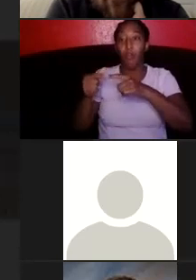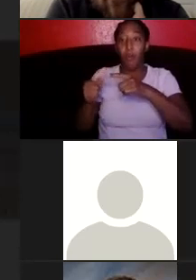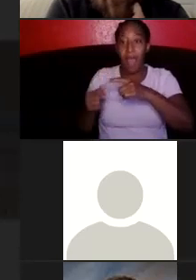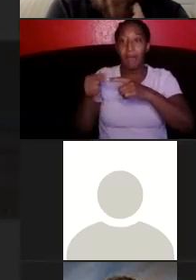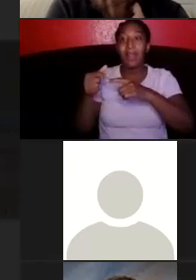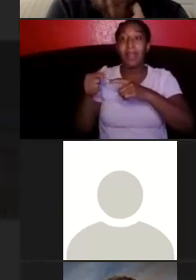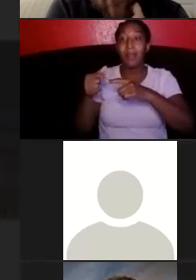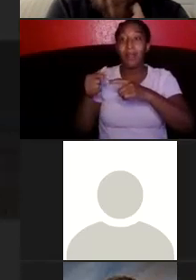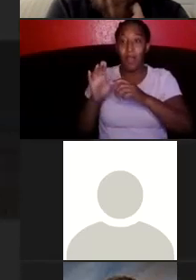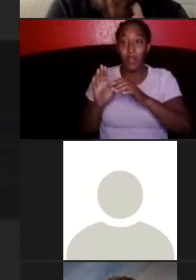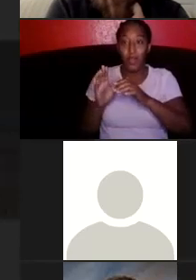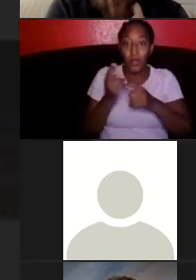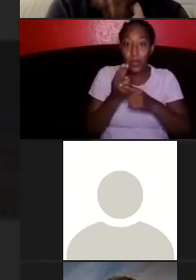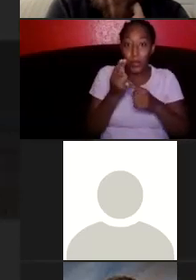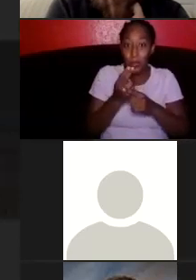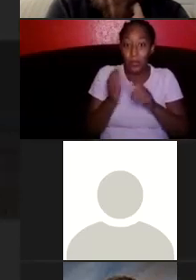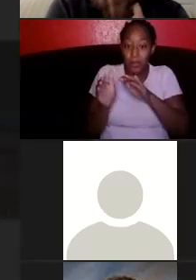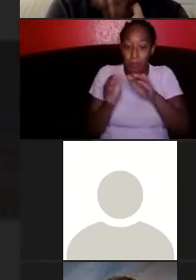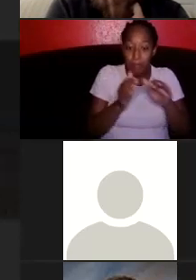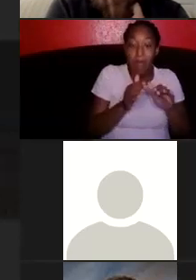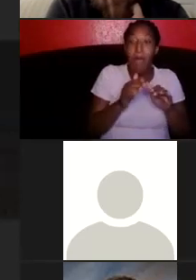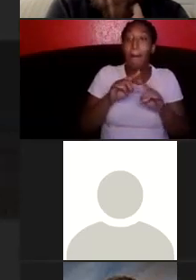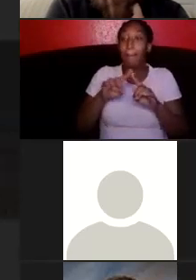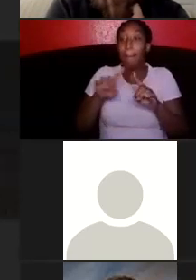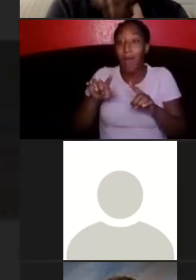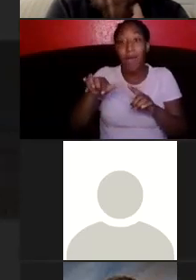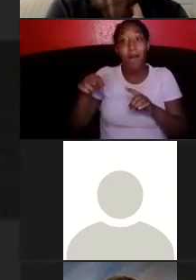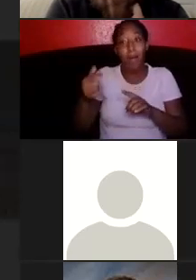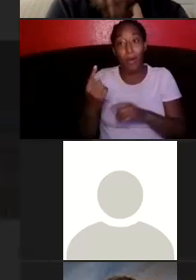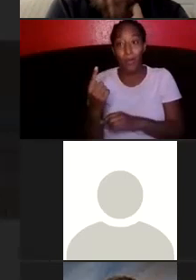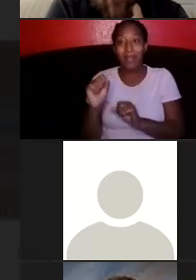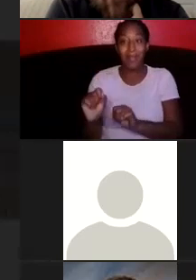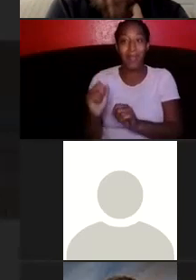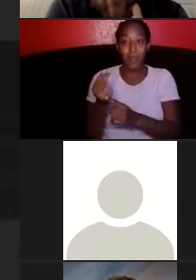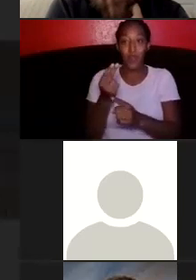power of Newton's universal law of gravitation.